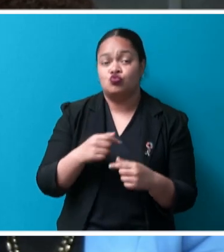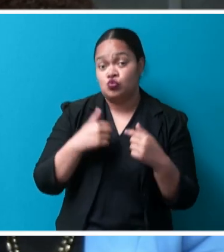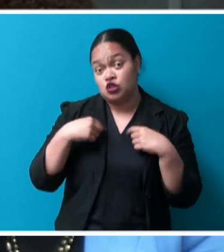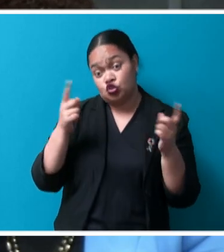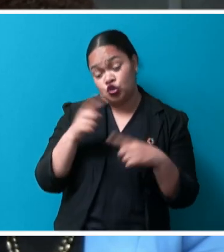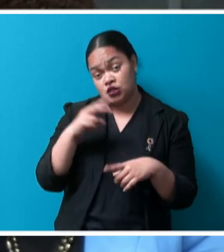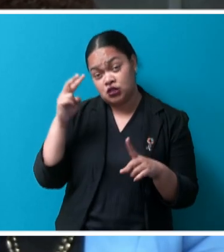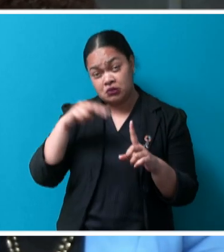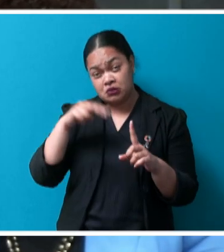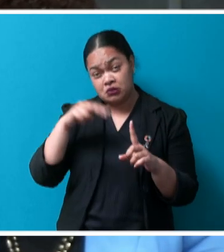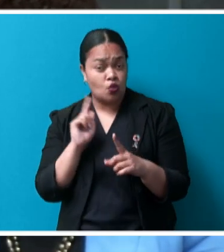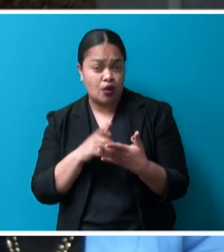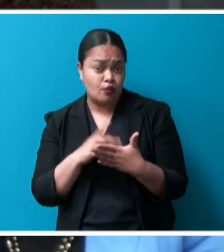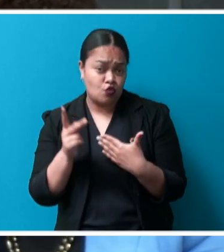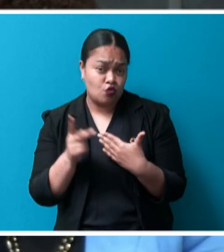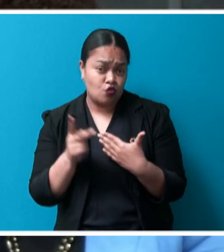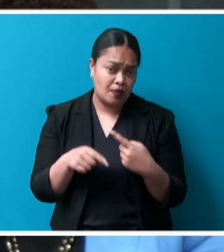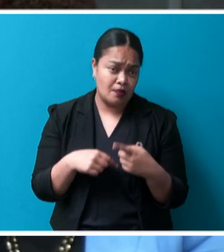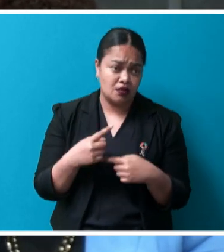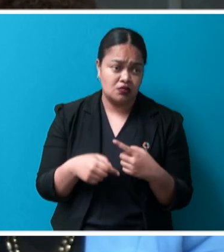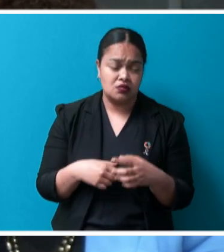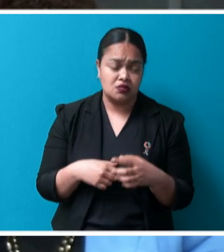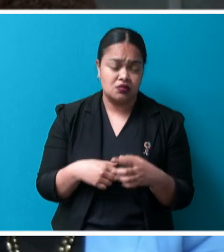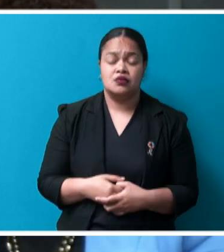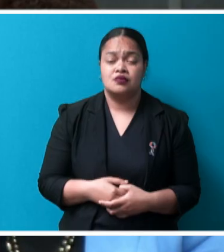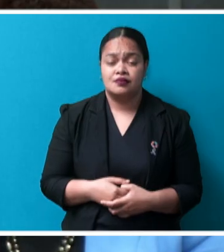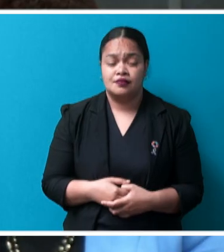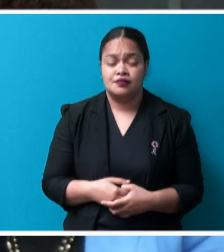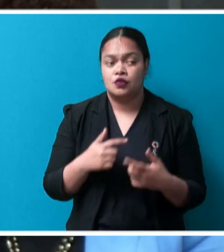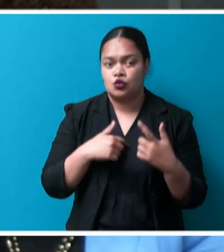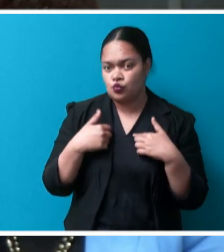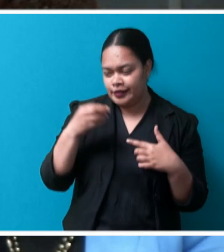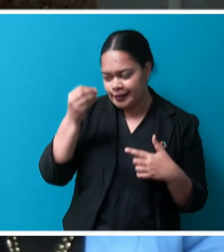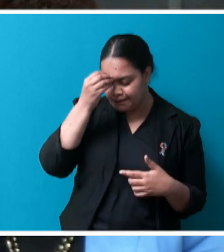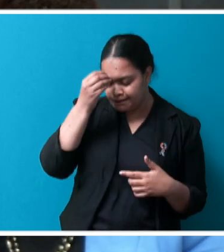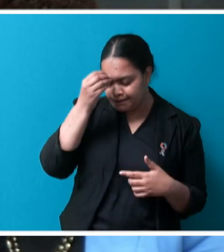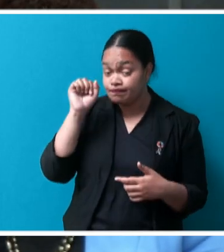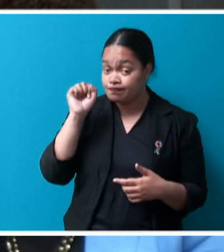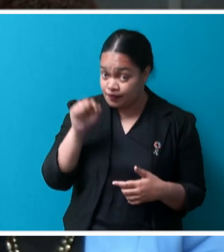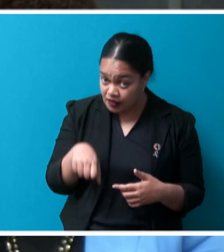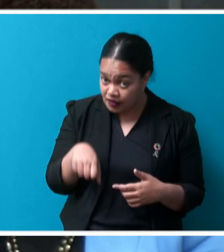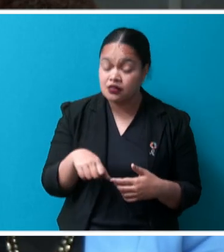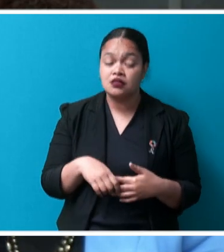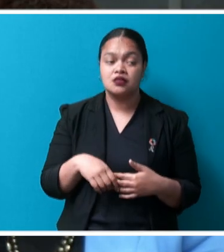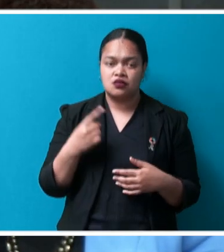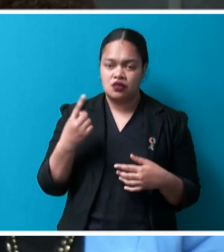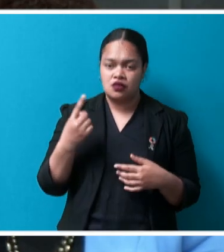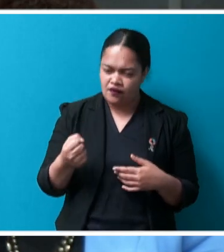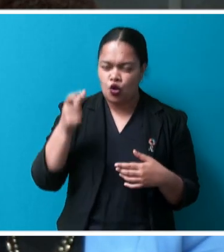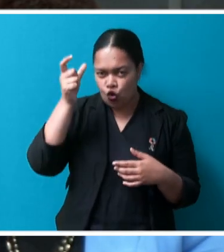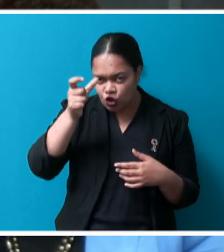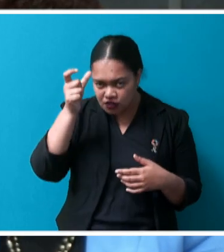the program is about, as we are mindful of the fact that, yes, there are ongoing concerns that we